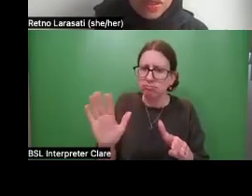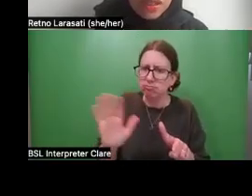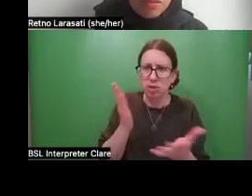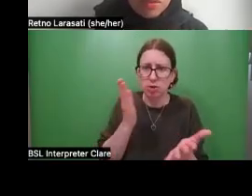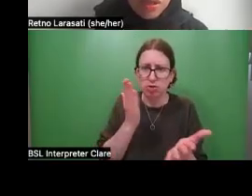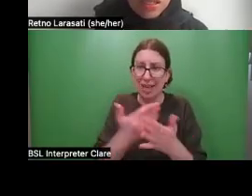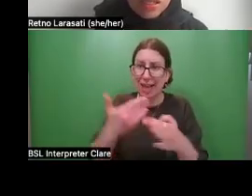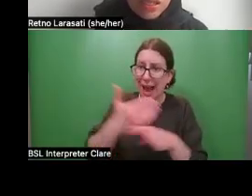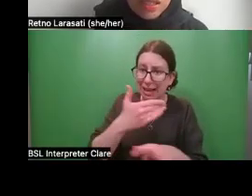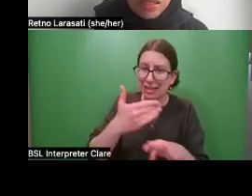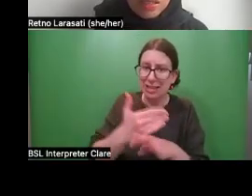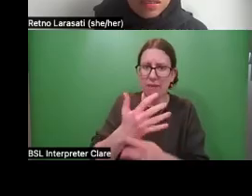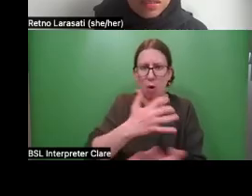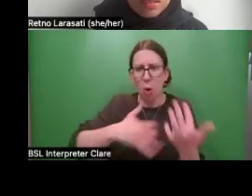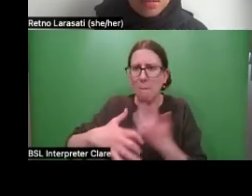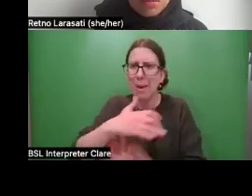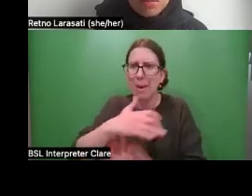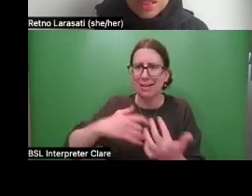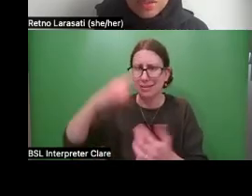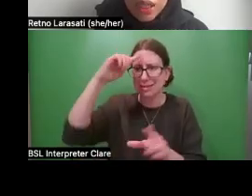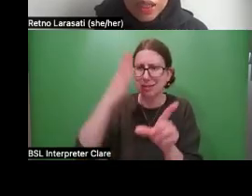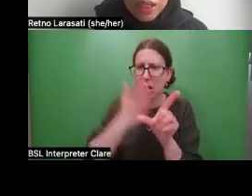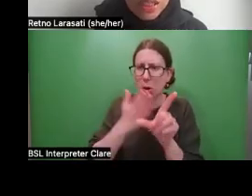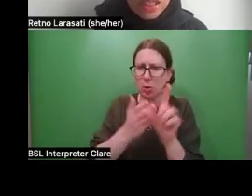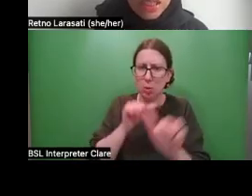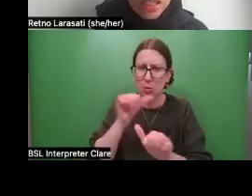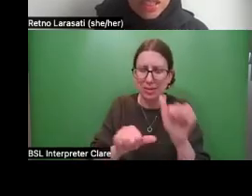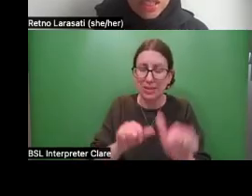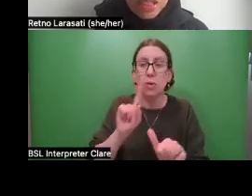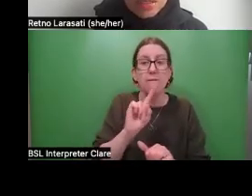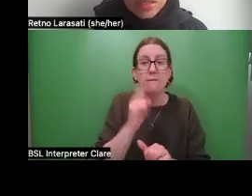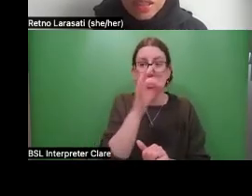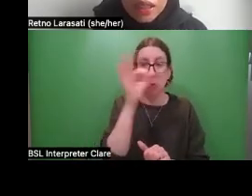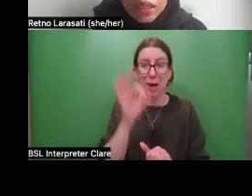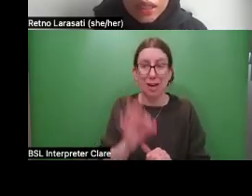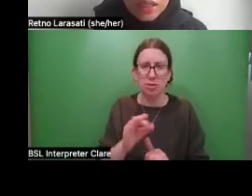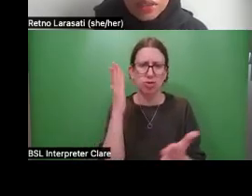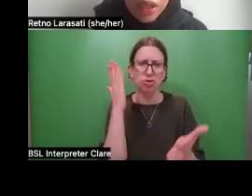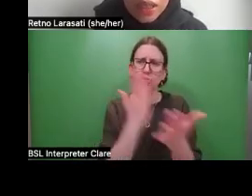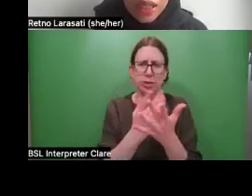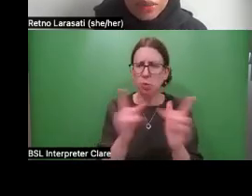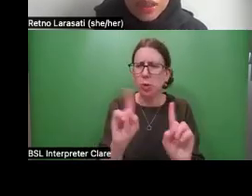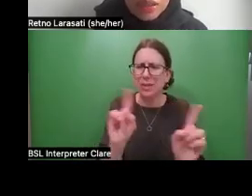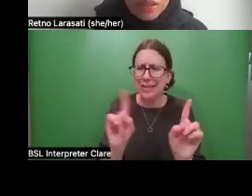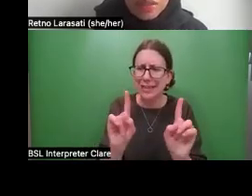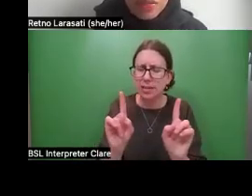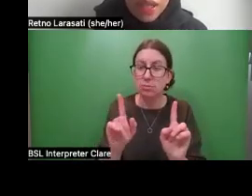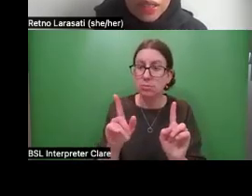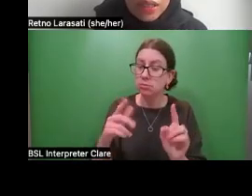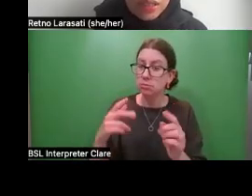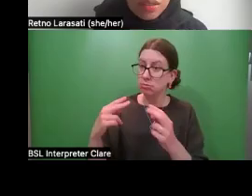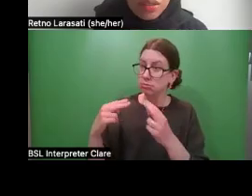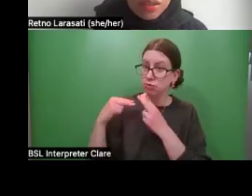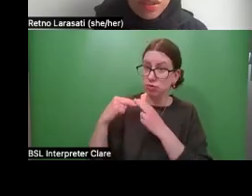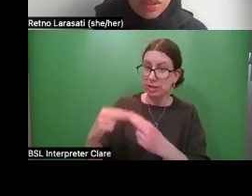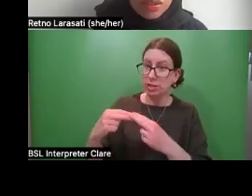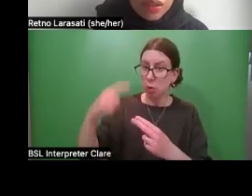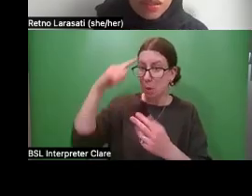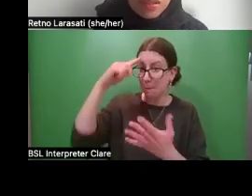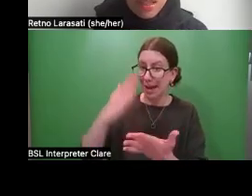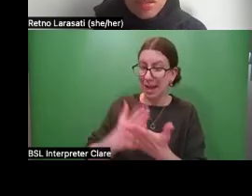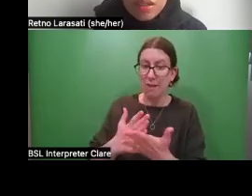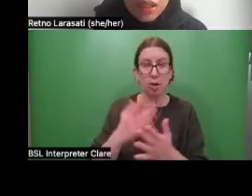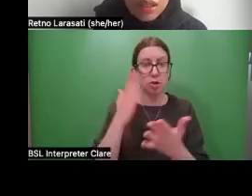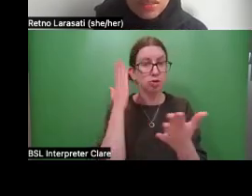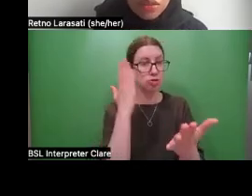So first I want to ask, what is trust? Traditionally, trust has been defined across